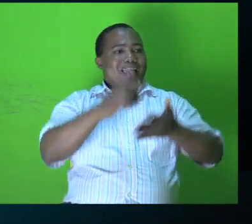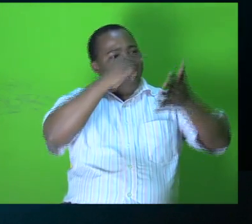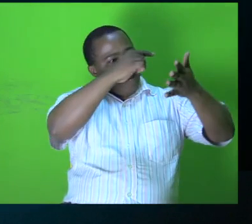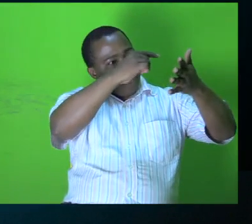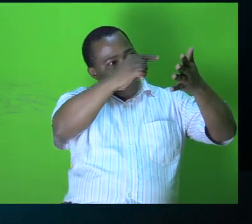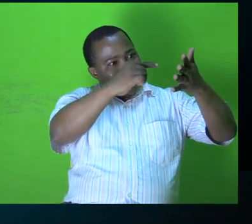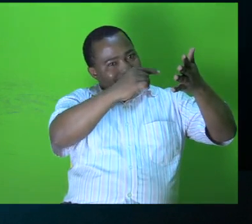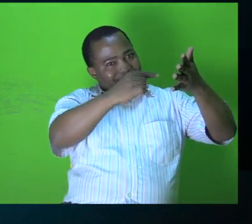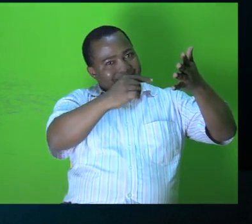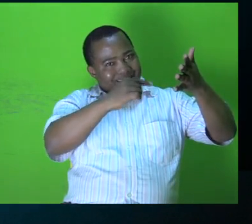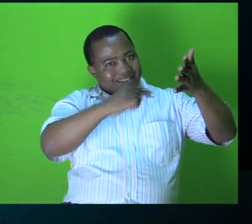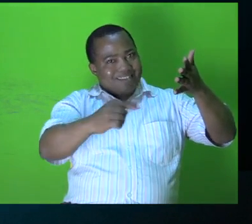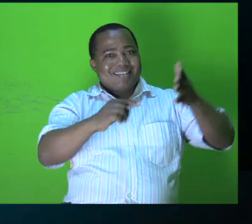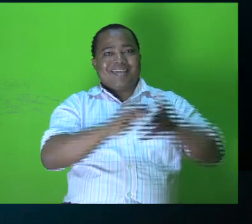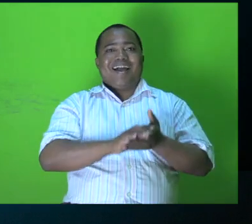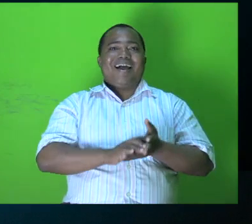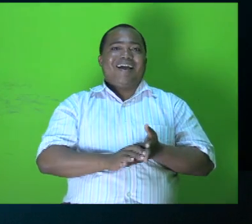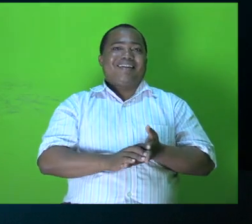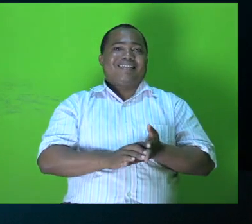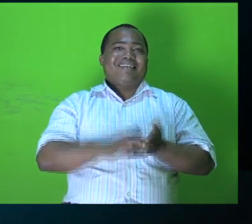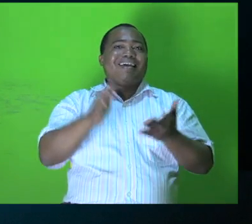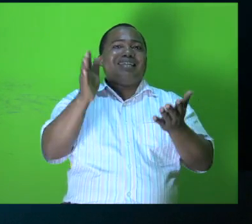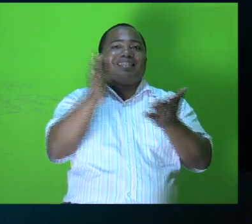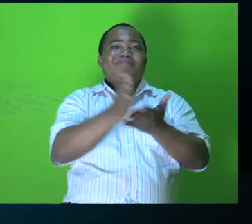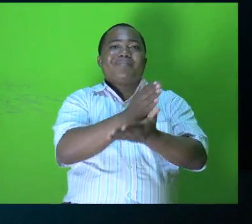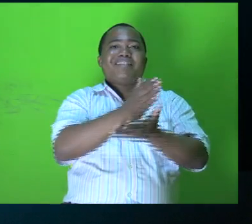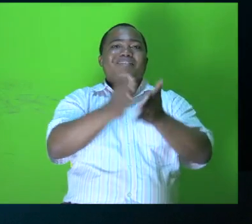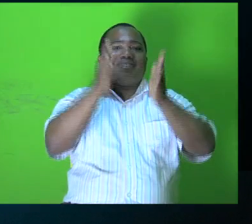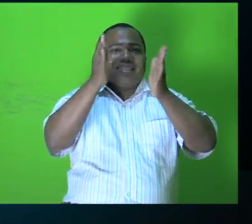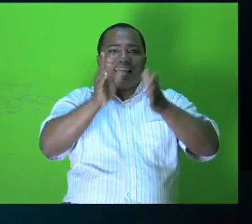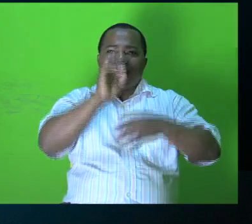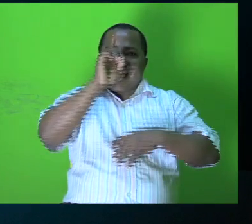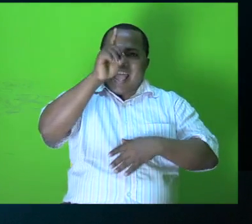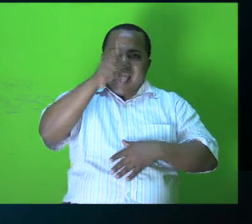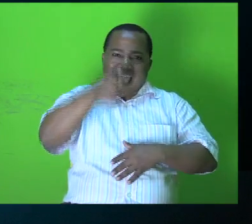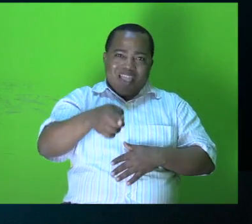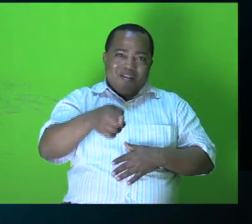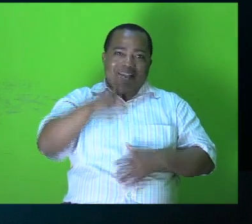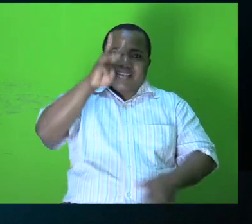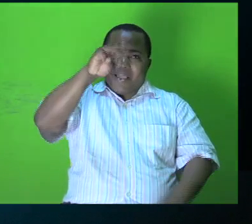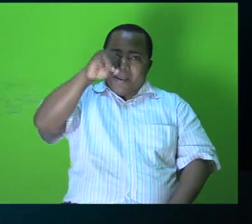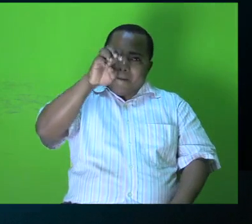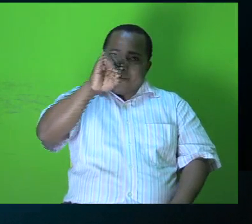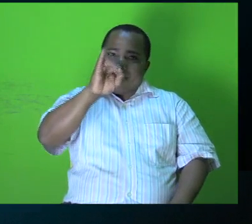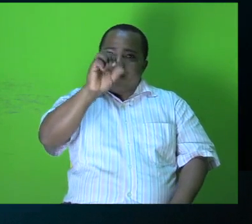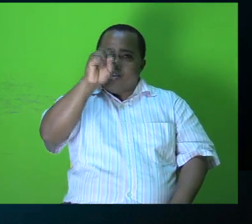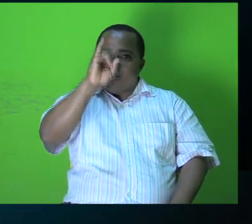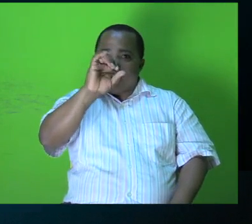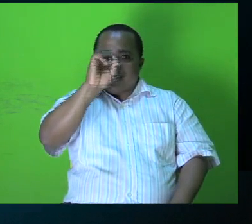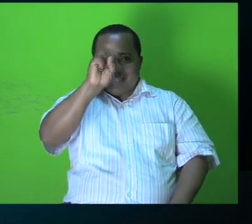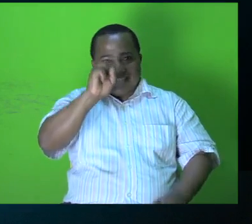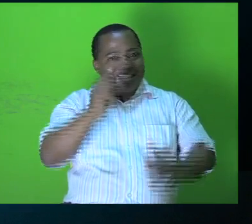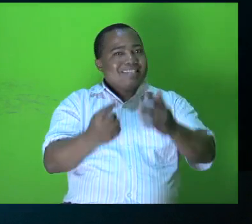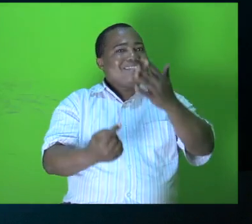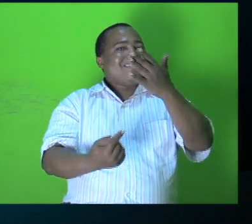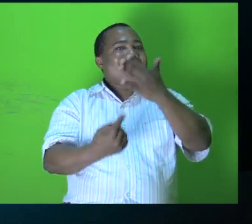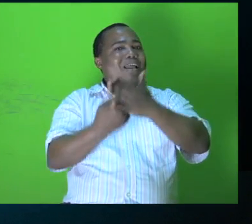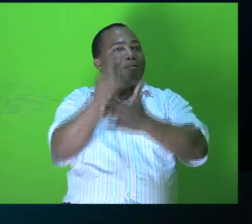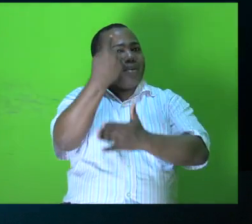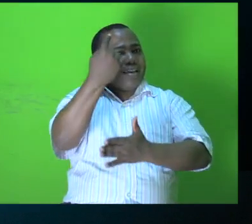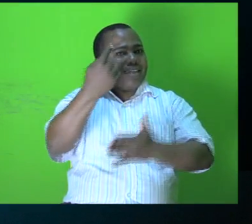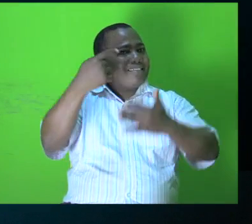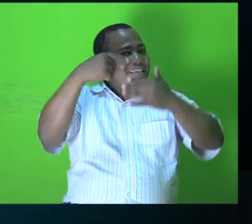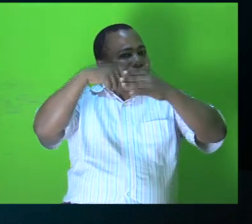Identify the specific sites by which meiosis takes place in